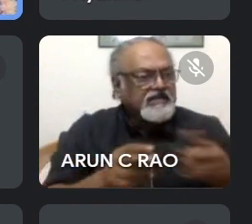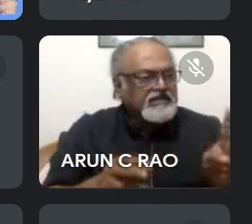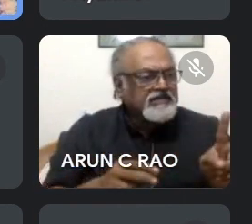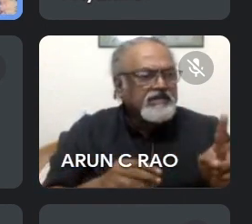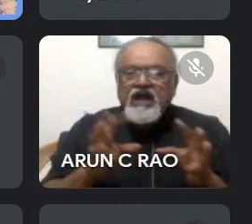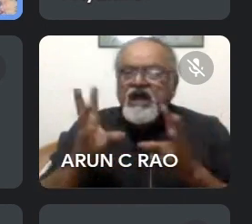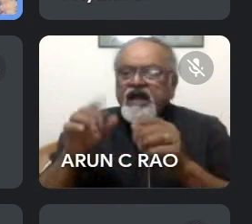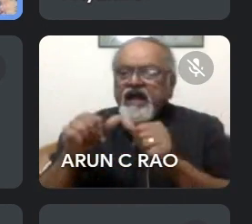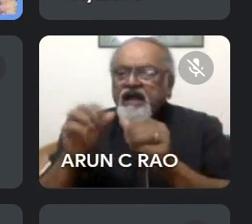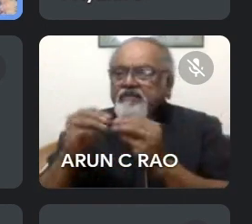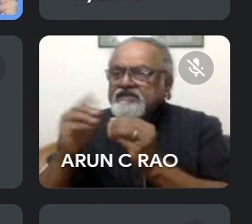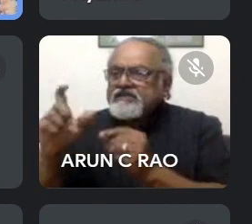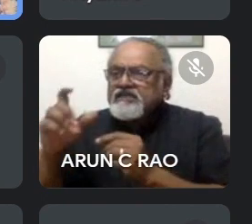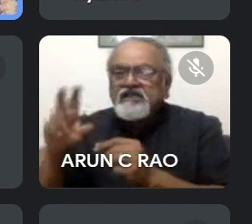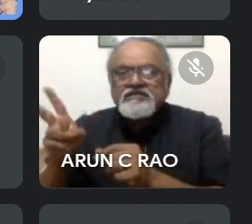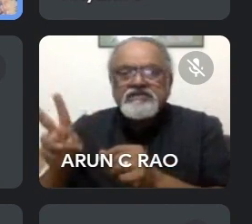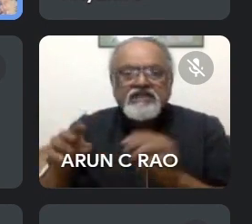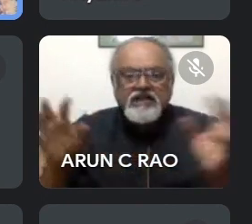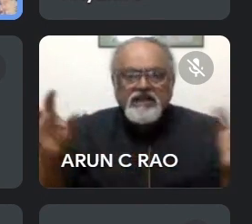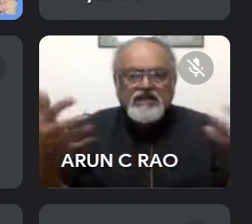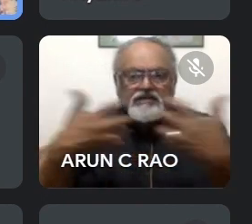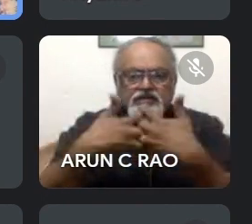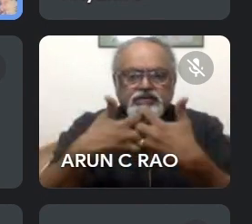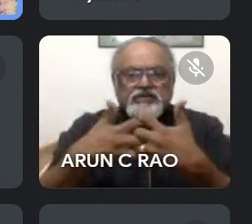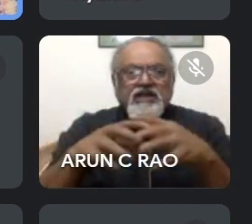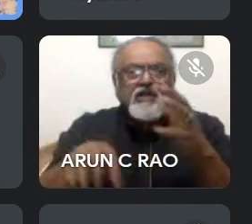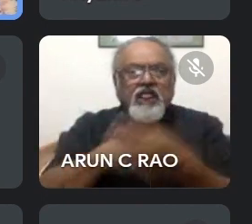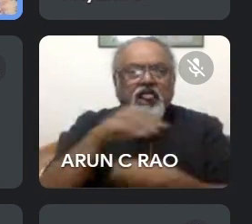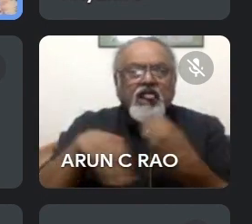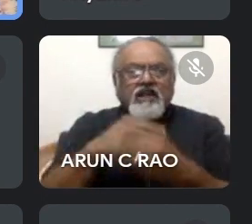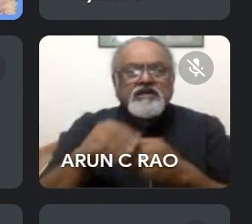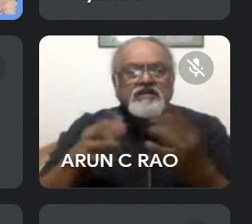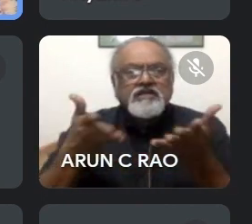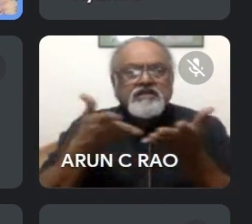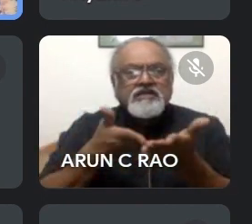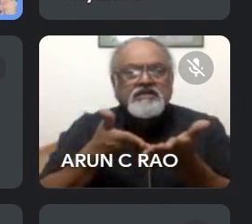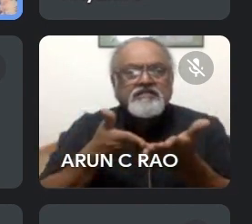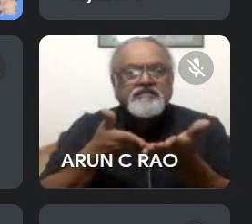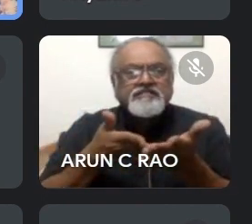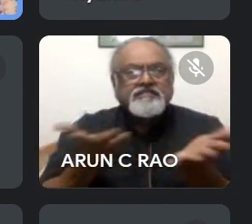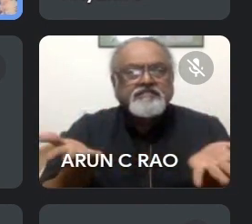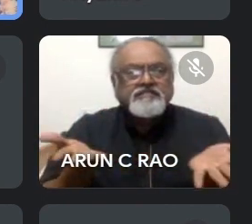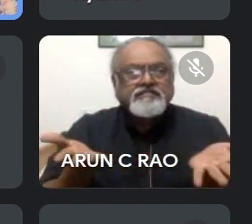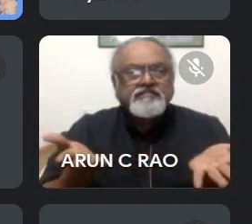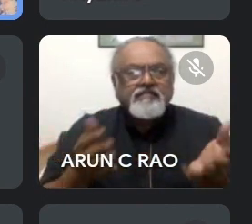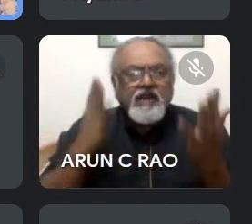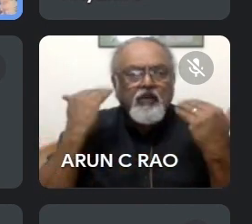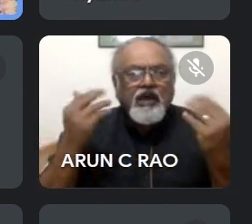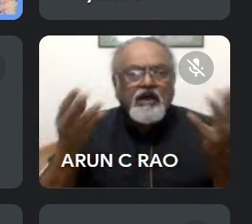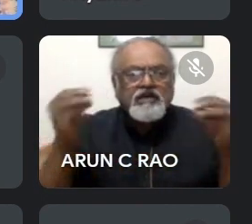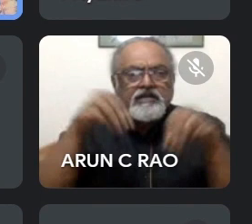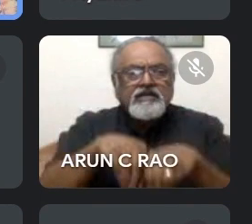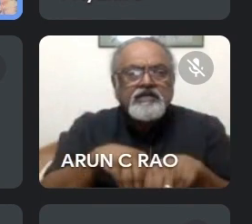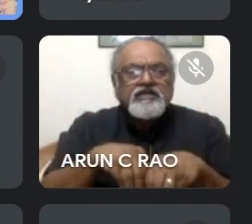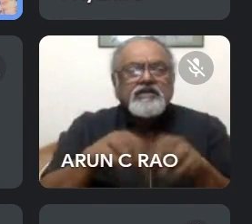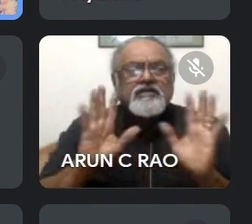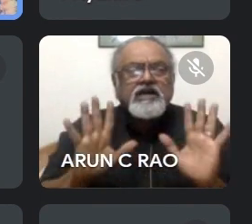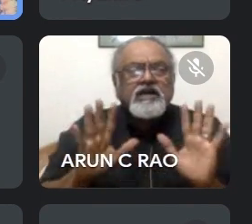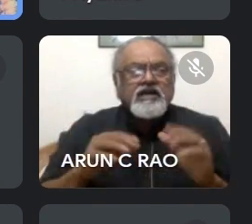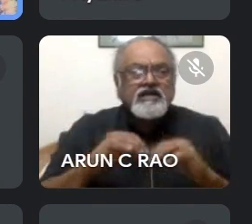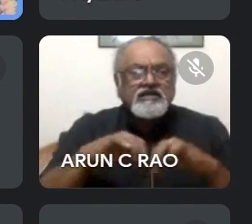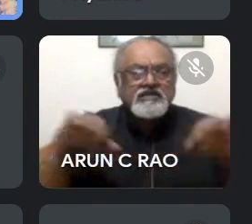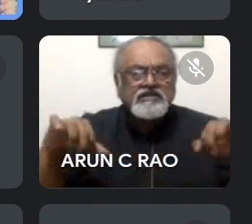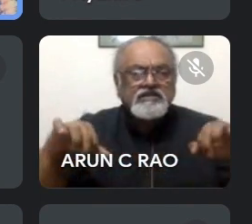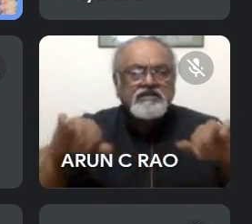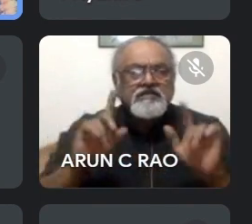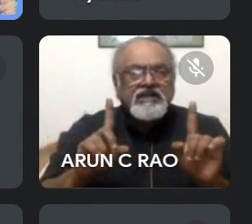And like, now, like, alphabets and numbers, they both got jumbled, and I'm like, why are they jumbled? They should not be jumbled, because